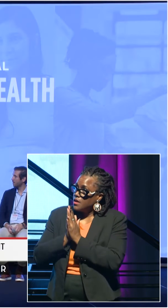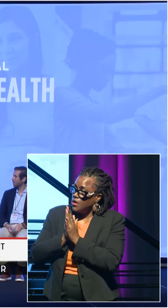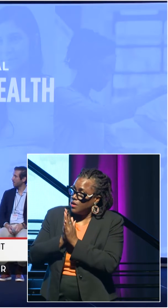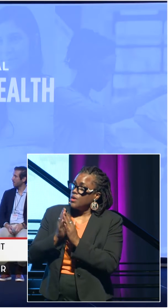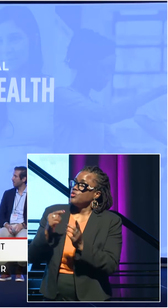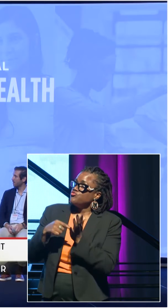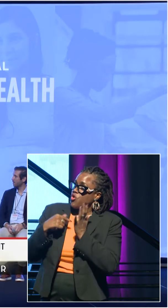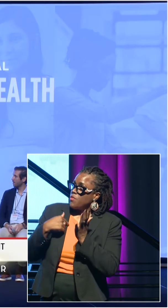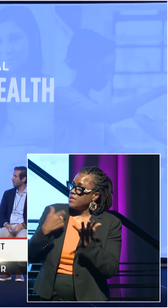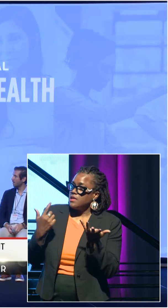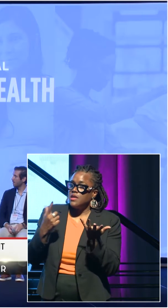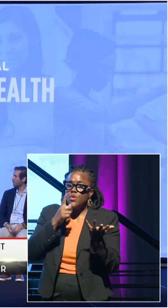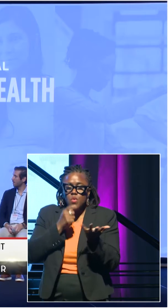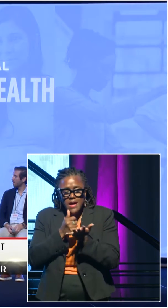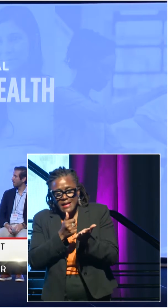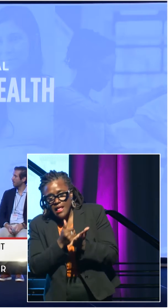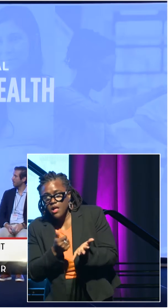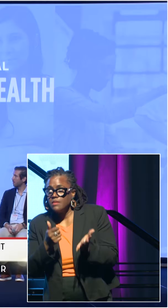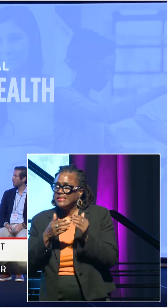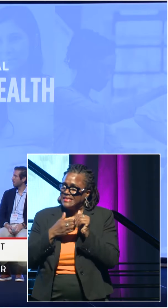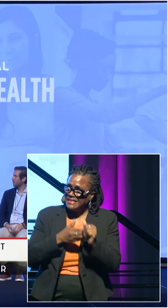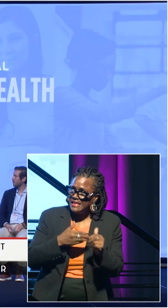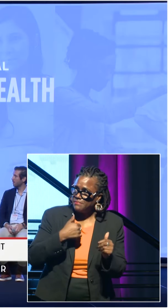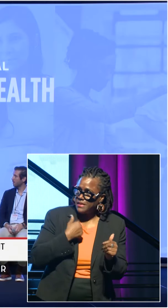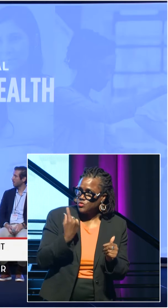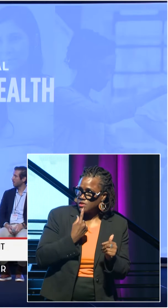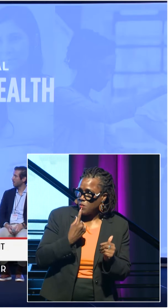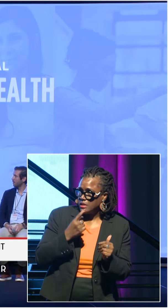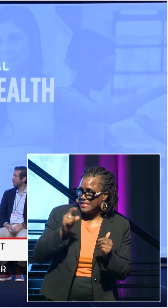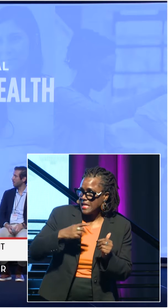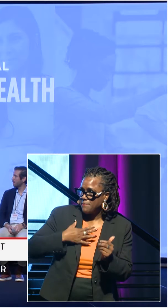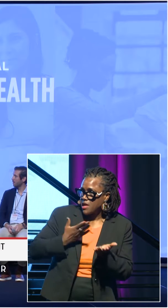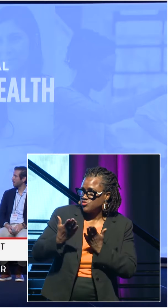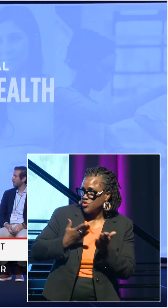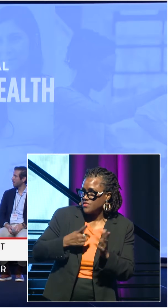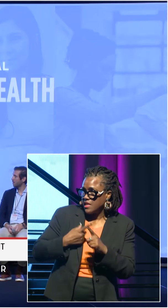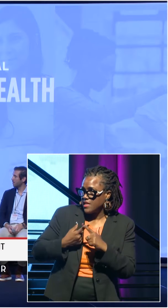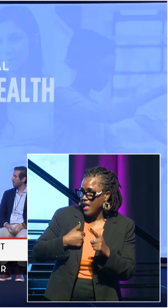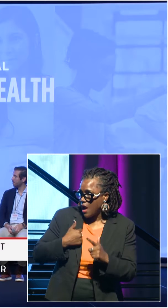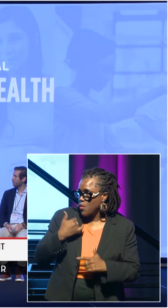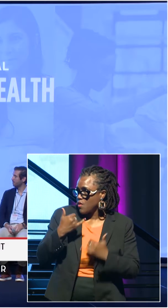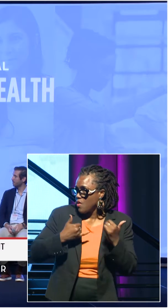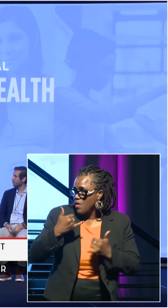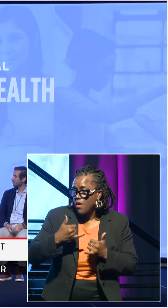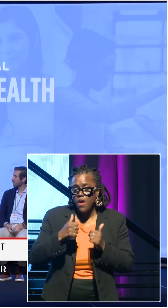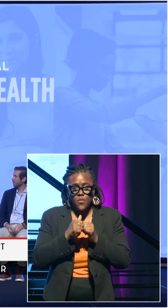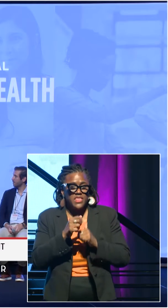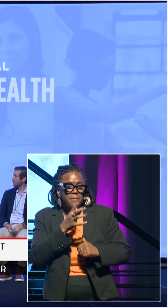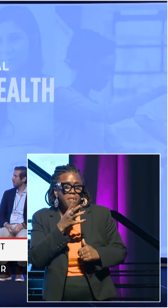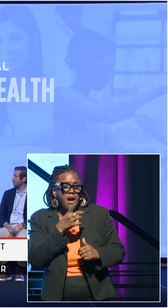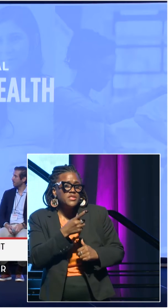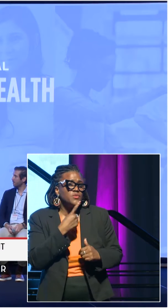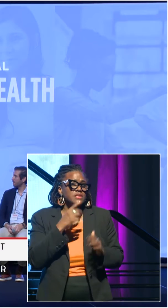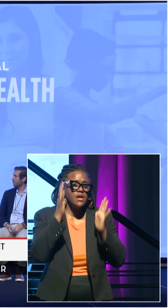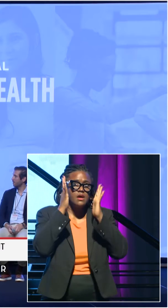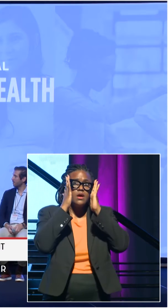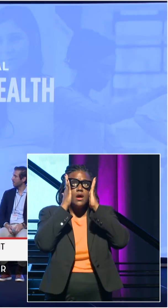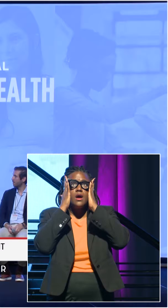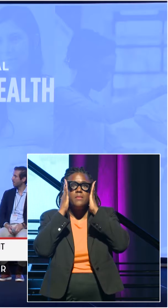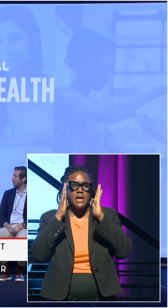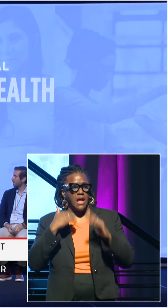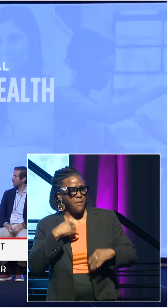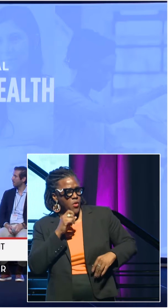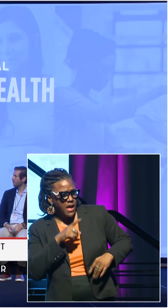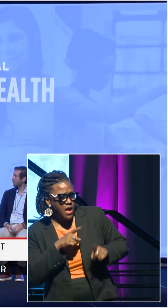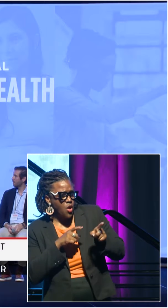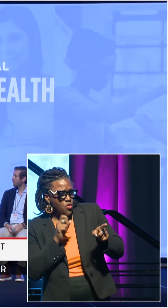me who I can help today. Lead me to somebody who needs my service. And then I'll get on the phone with the mom. And she's like, I'm like, are you okay? How are